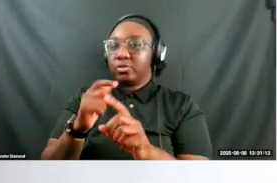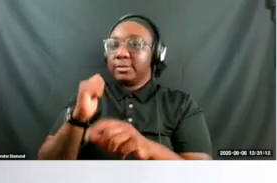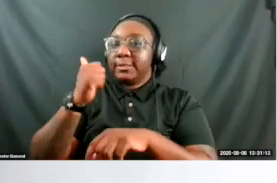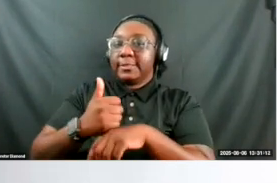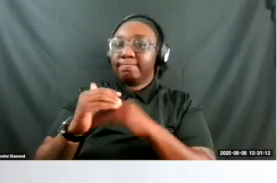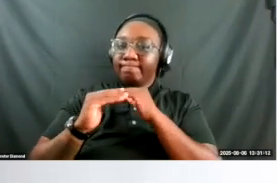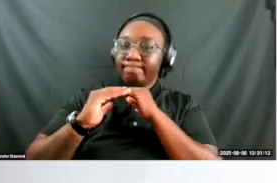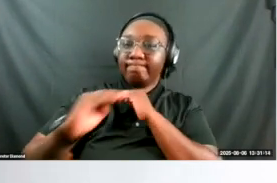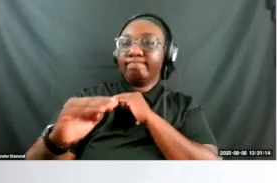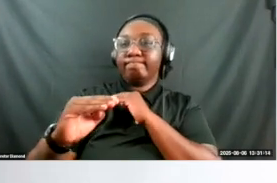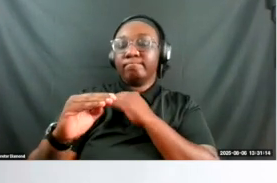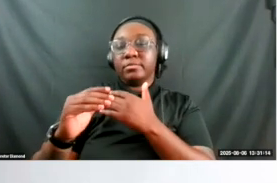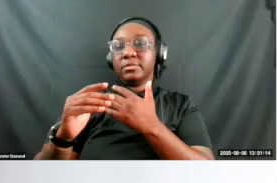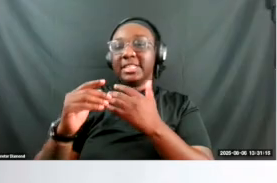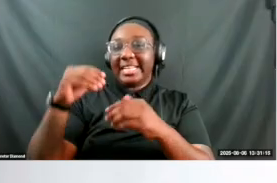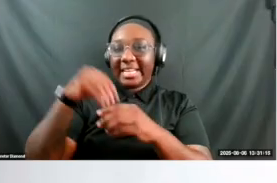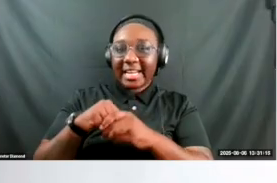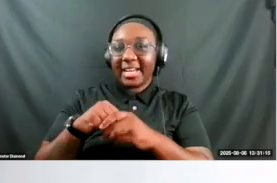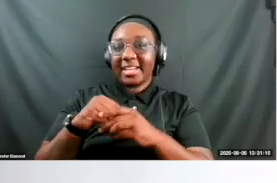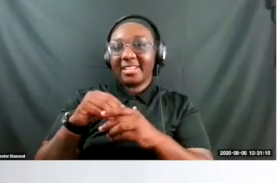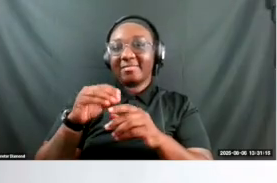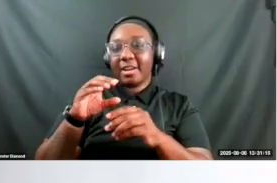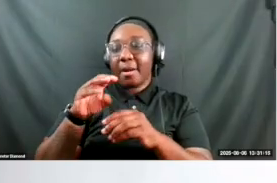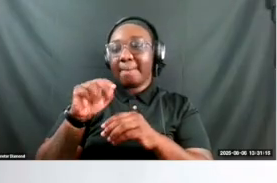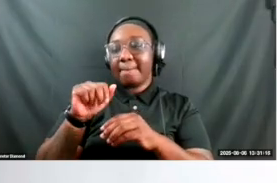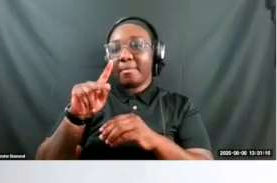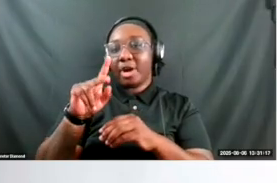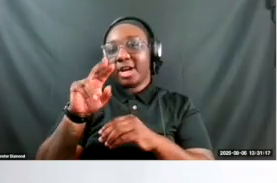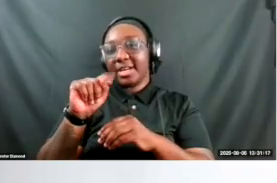weather an unpredictable market and funding allocations.